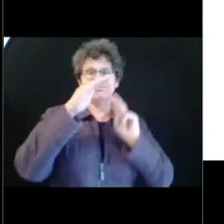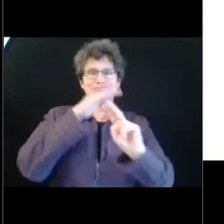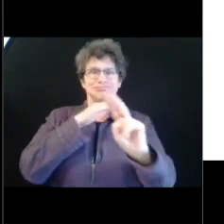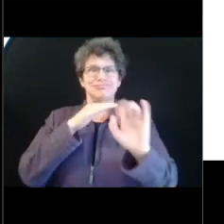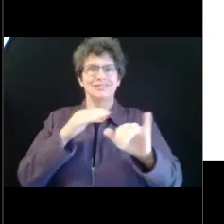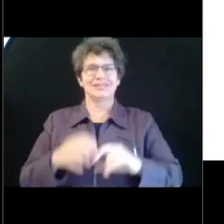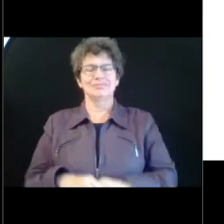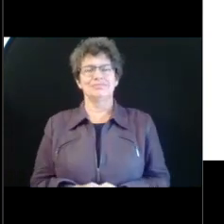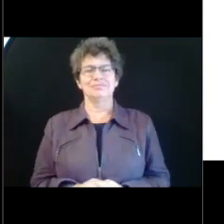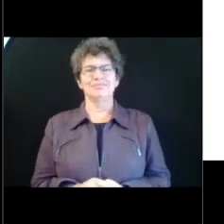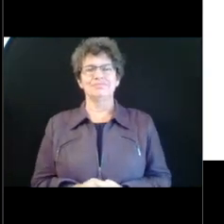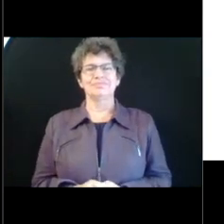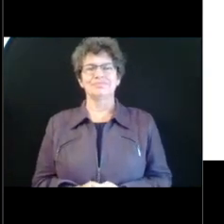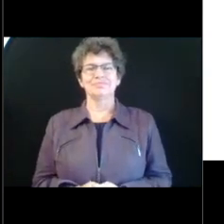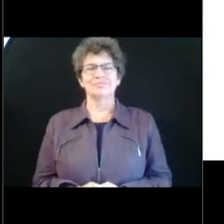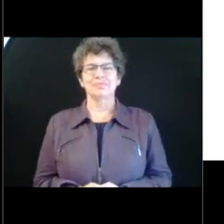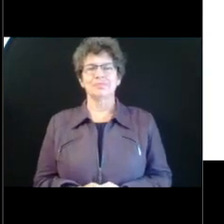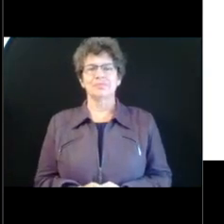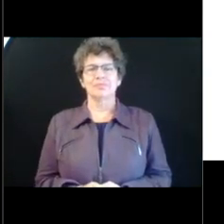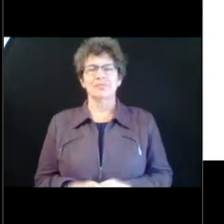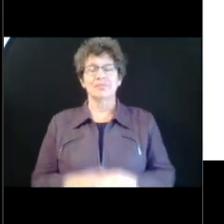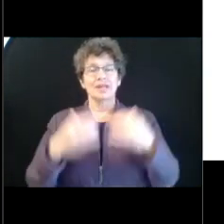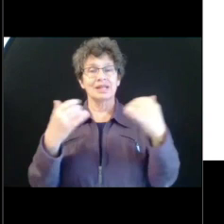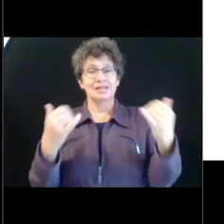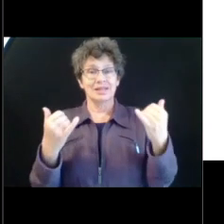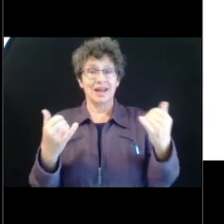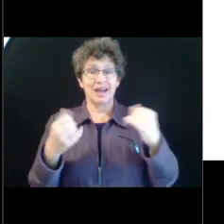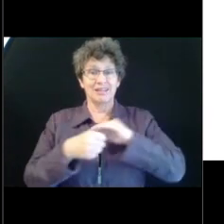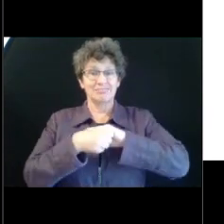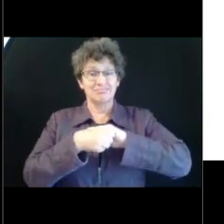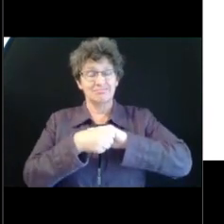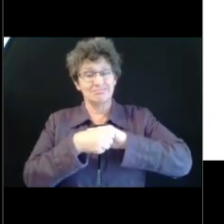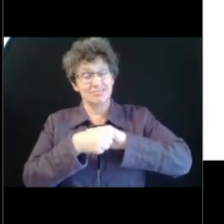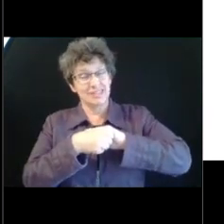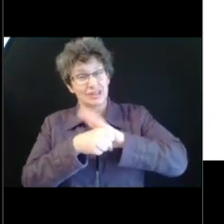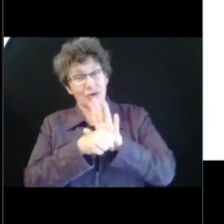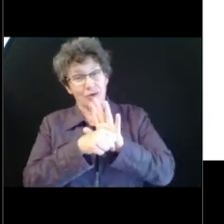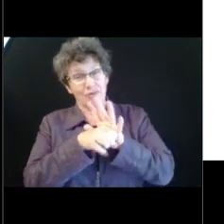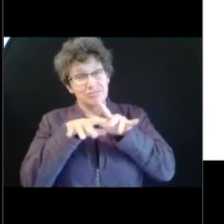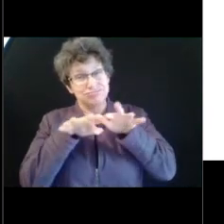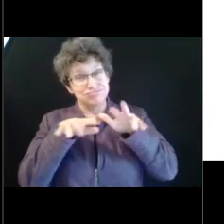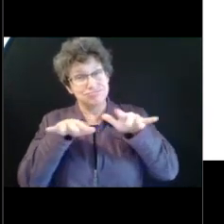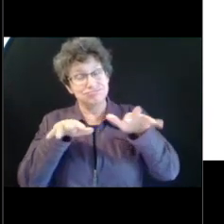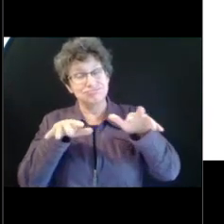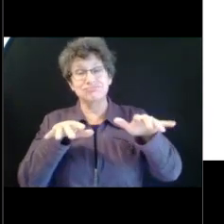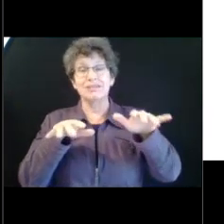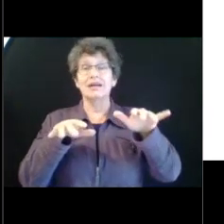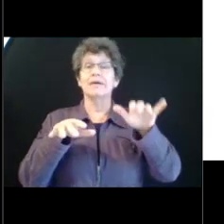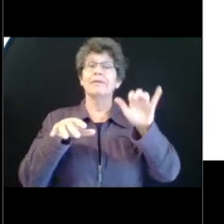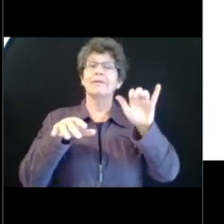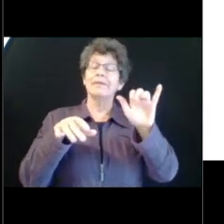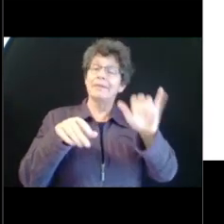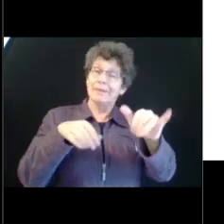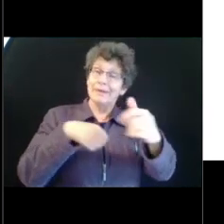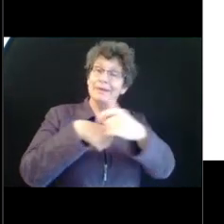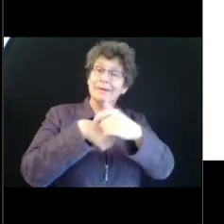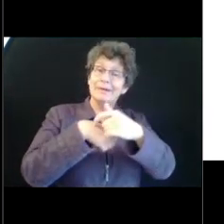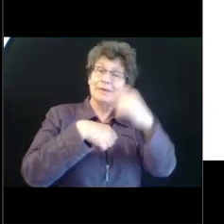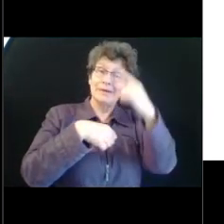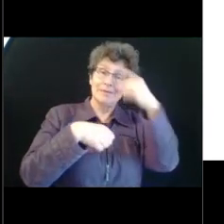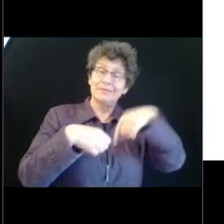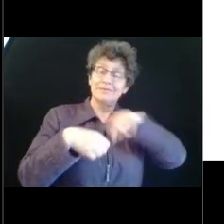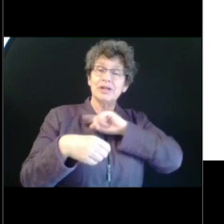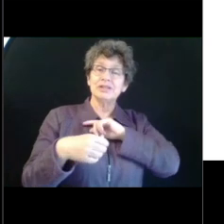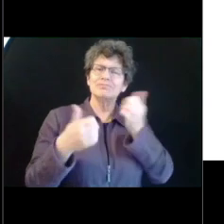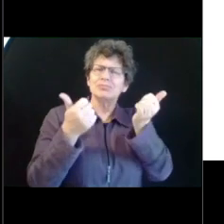This time of COVID has been a time for us to experiment with these virtual